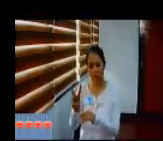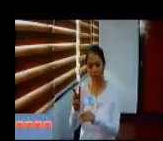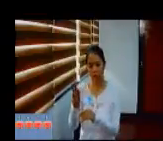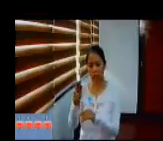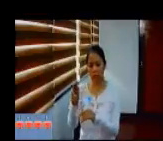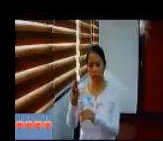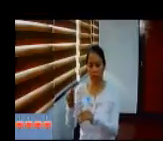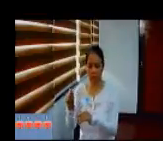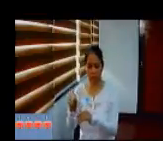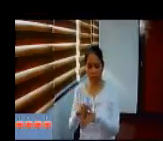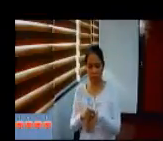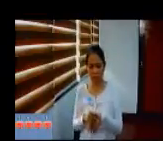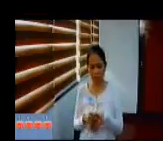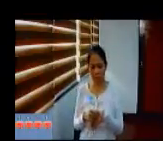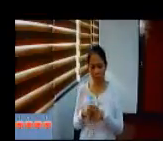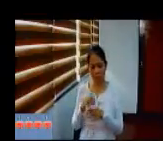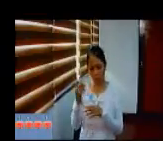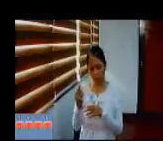Now,